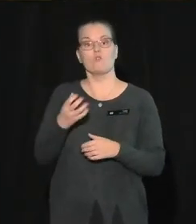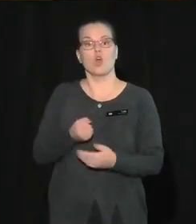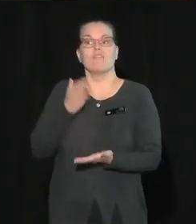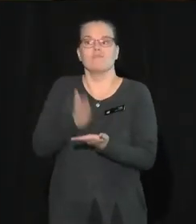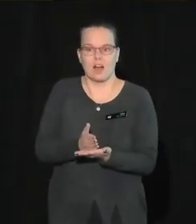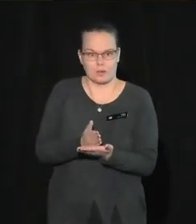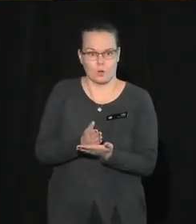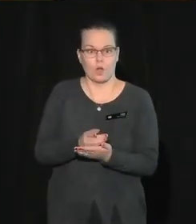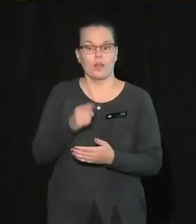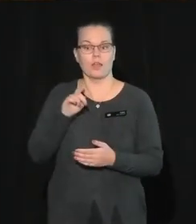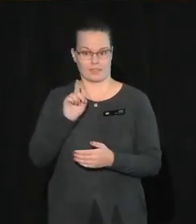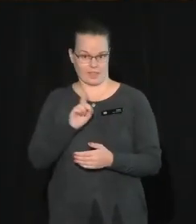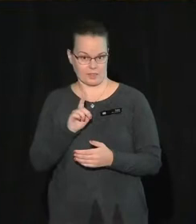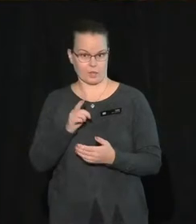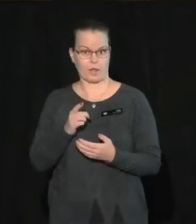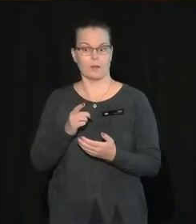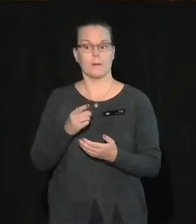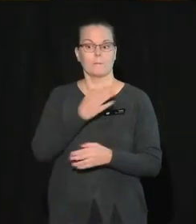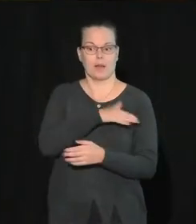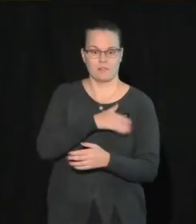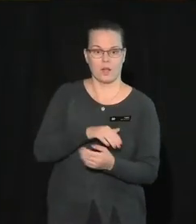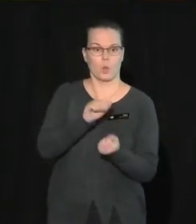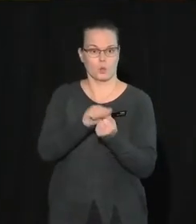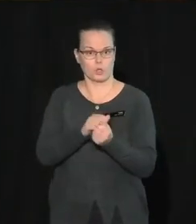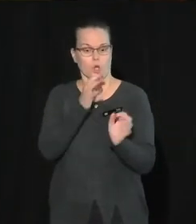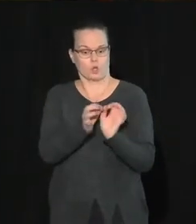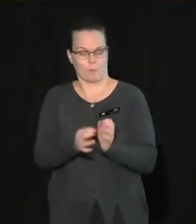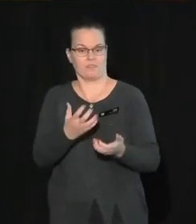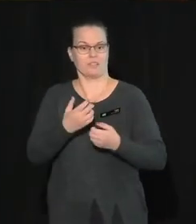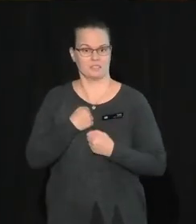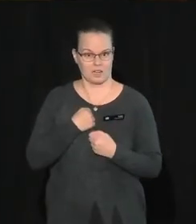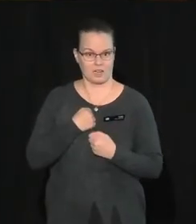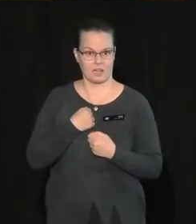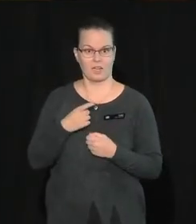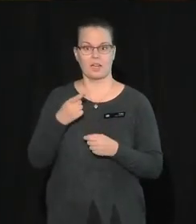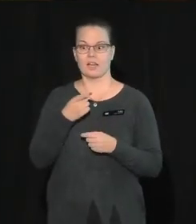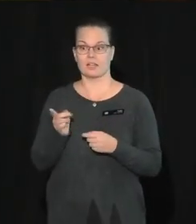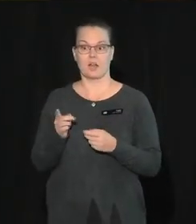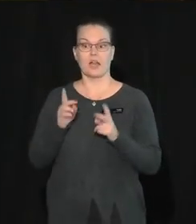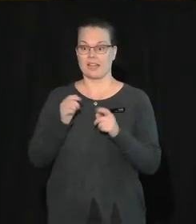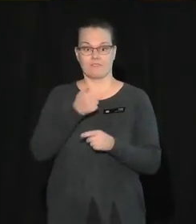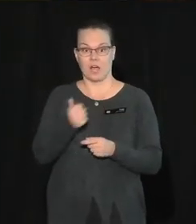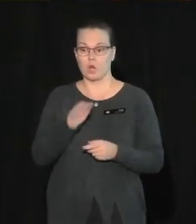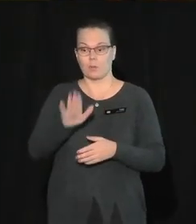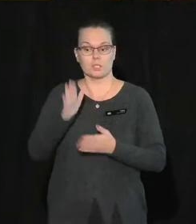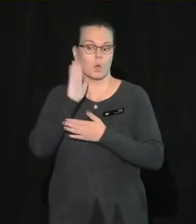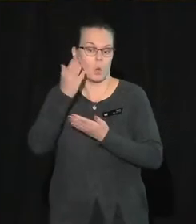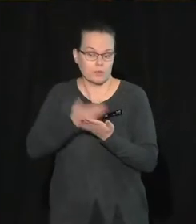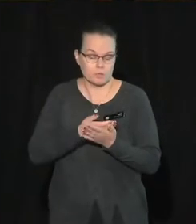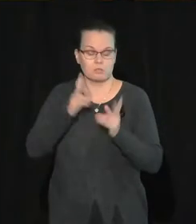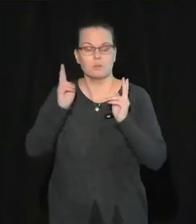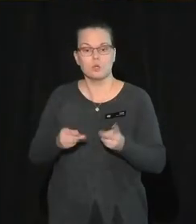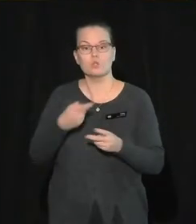an assurance of what they can expect, not only in their member state, but when they go to other member states, so that